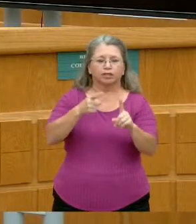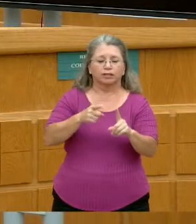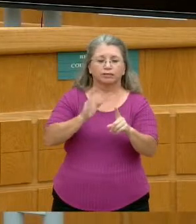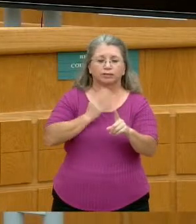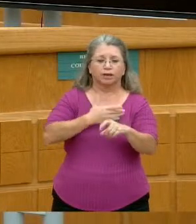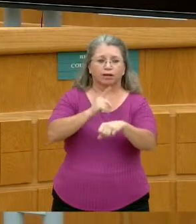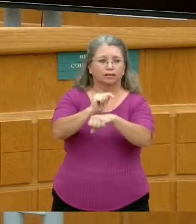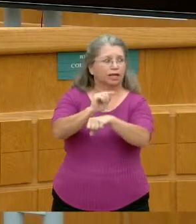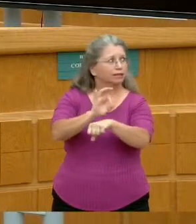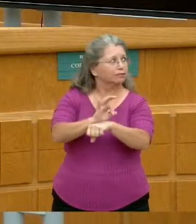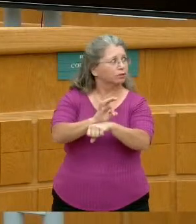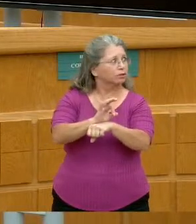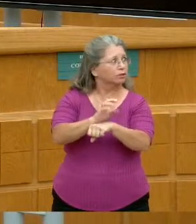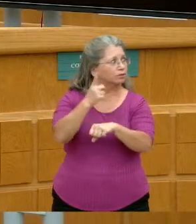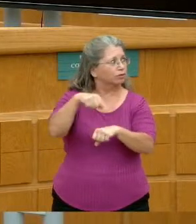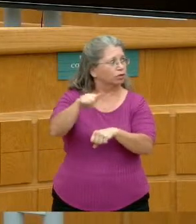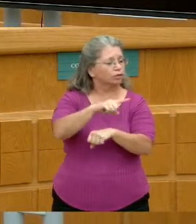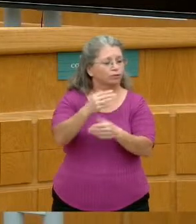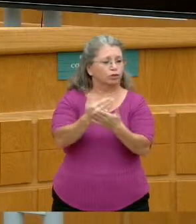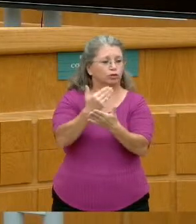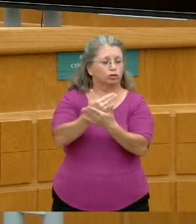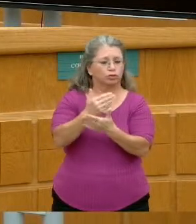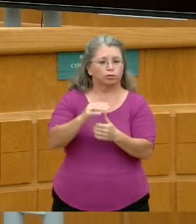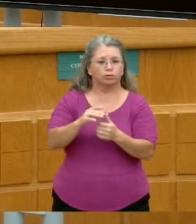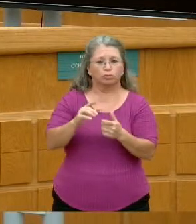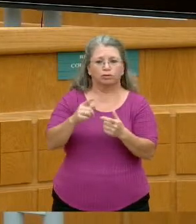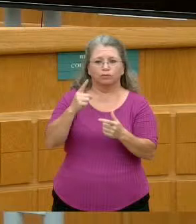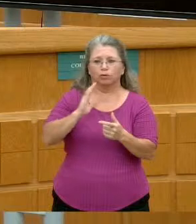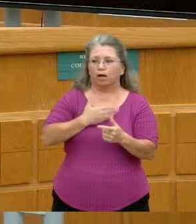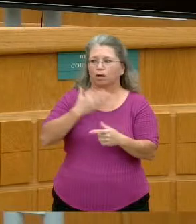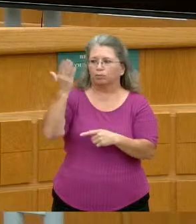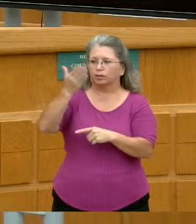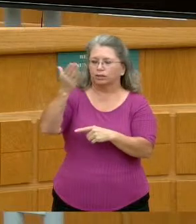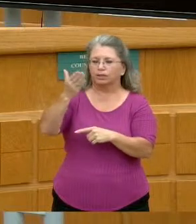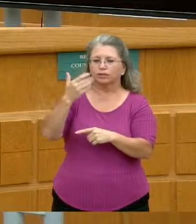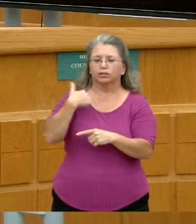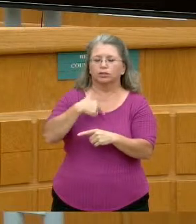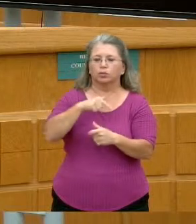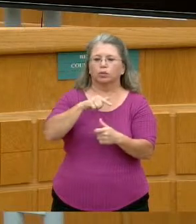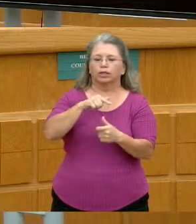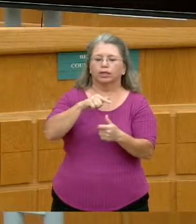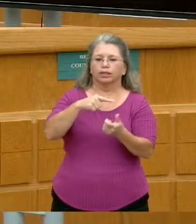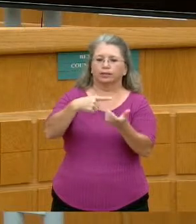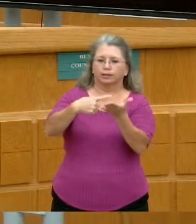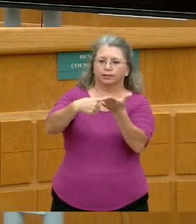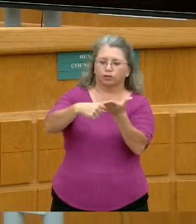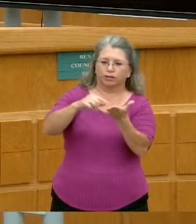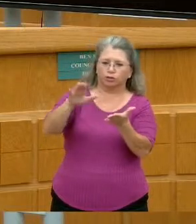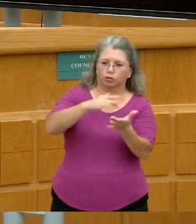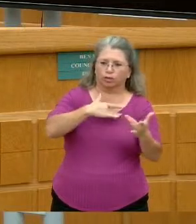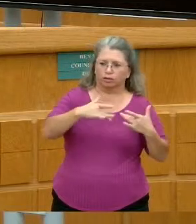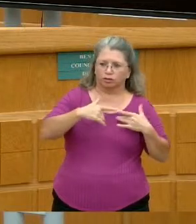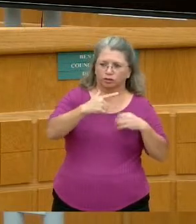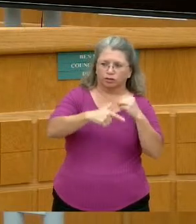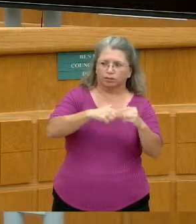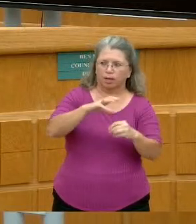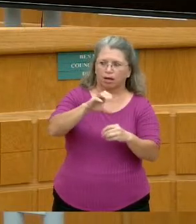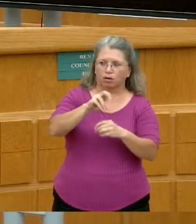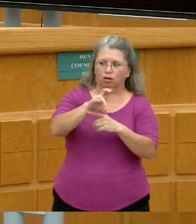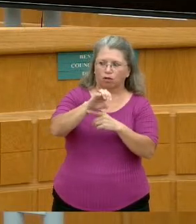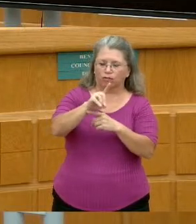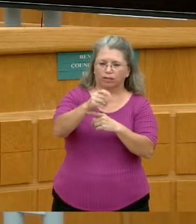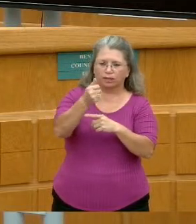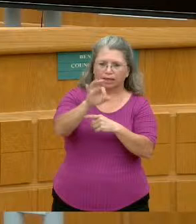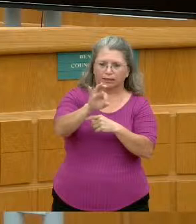force, for those of you that are new to our presentations, we address your concerns about COVID-19 and the interventions that are taking